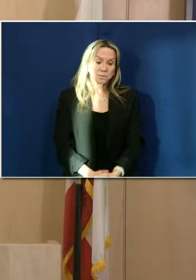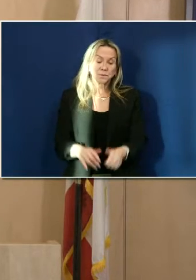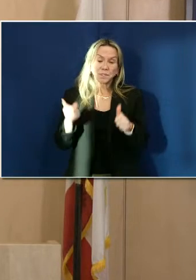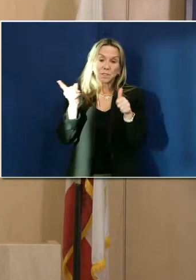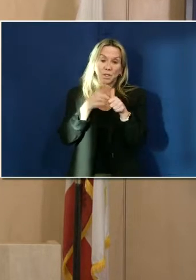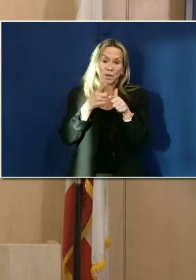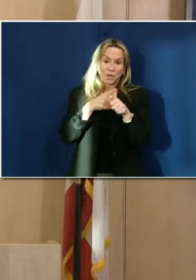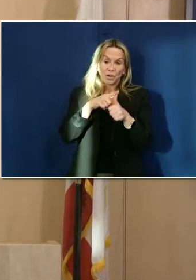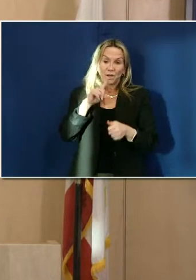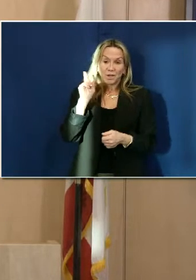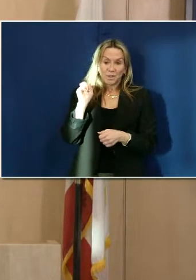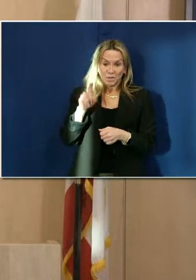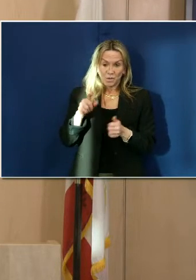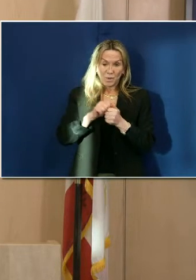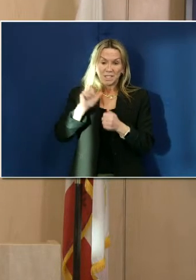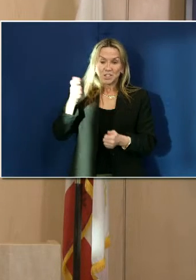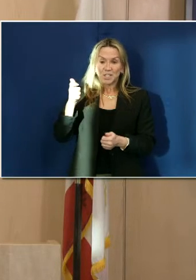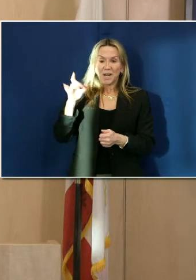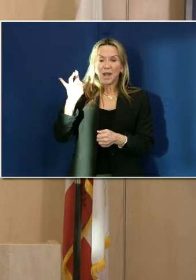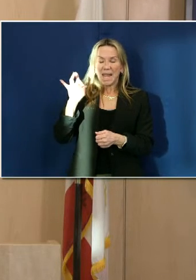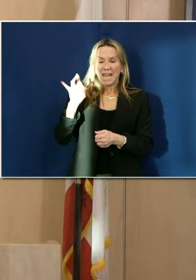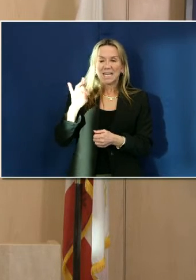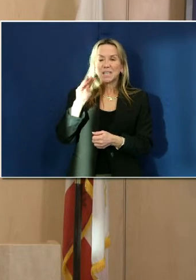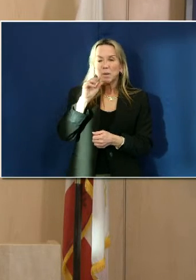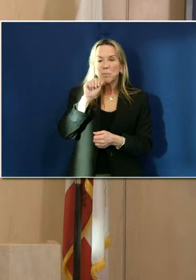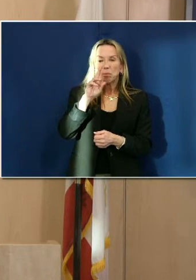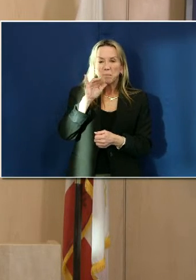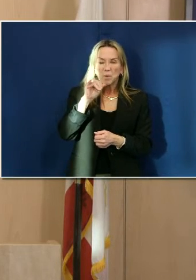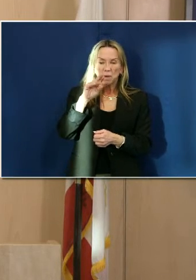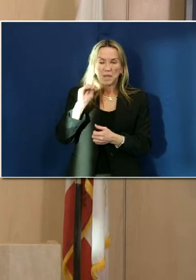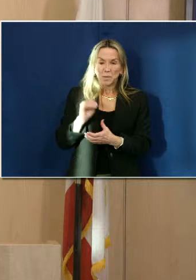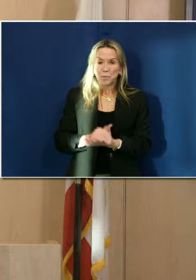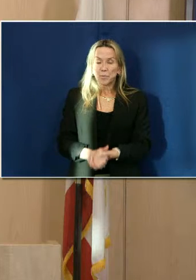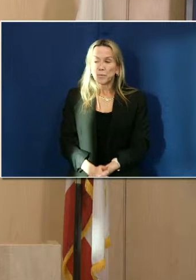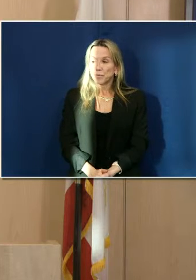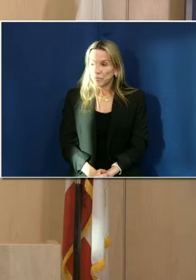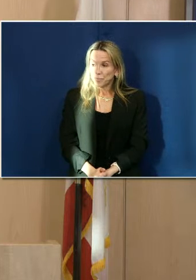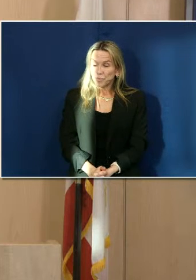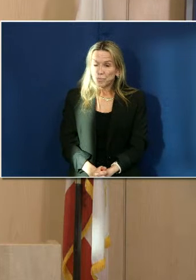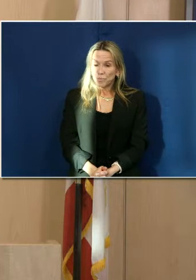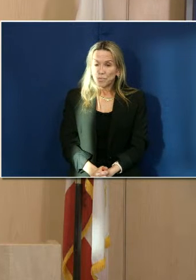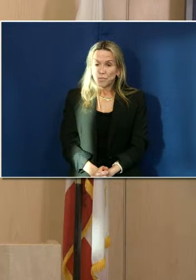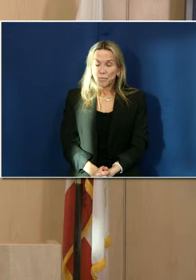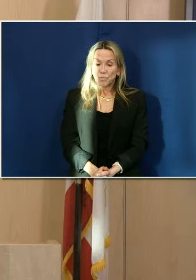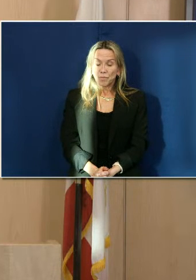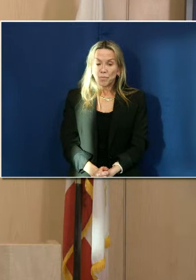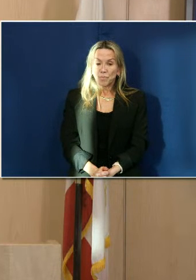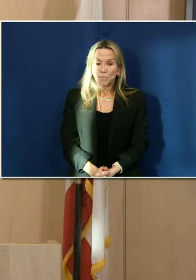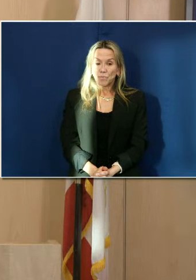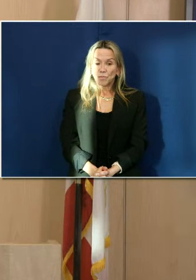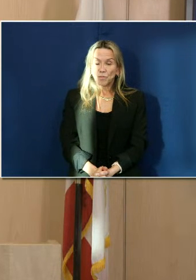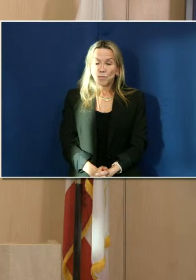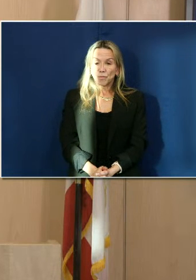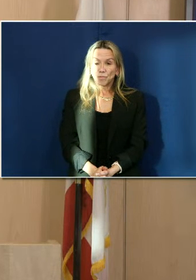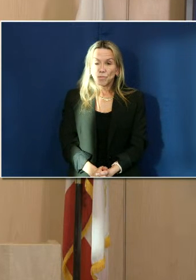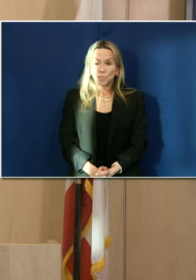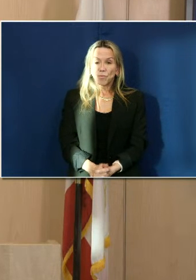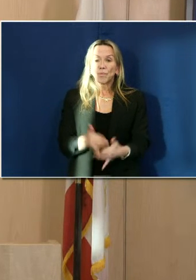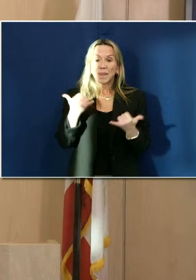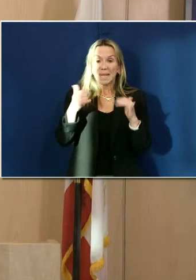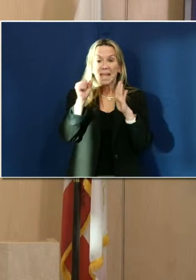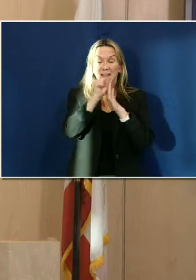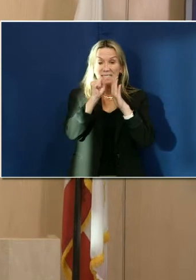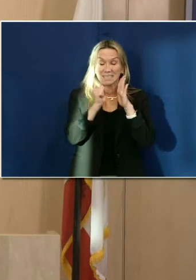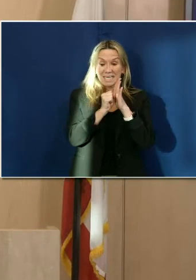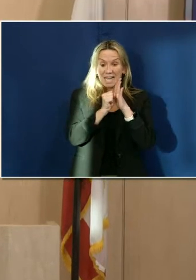Mario Escovedo with Channel 8 CBS News. Governor Newsom hinted at a statewide stay-at-home order. What would that look like in